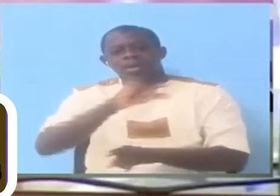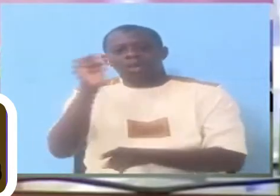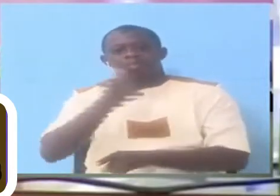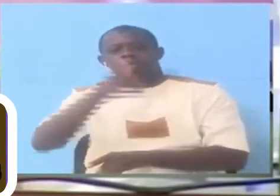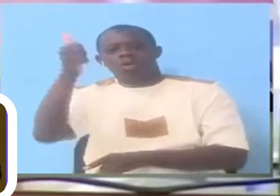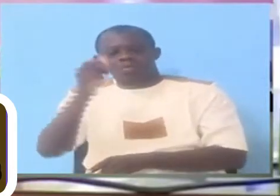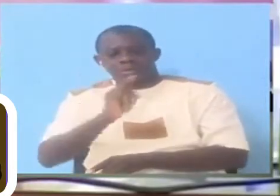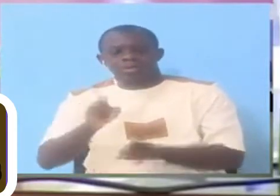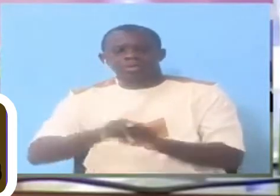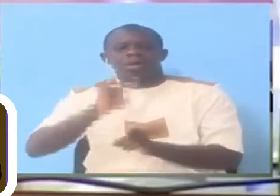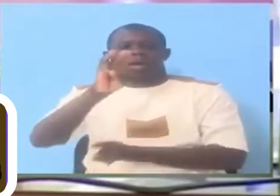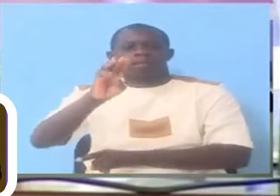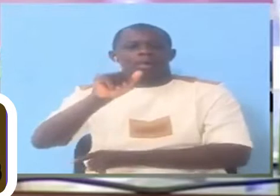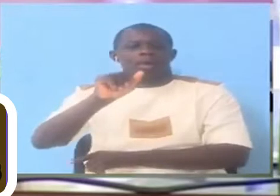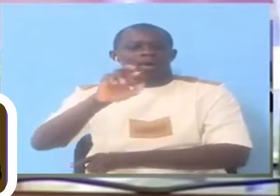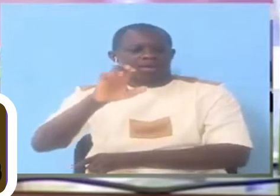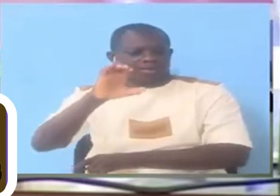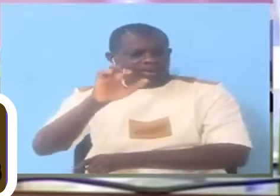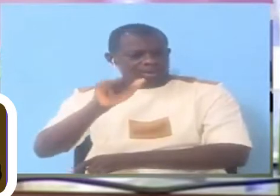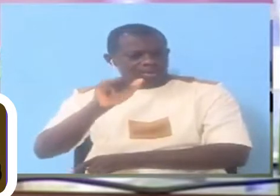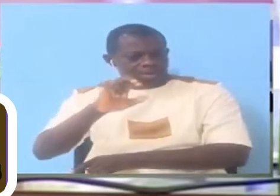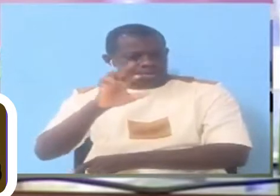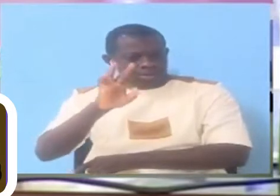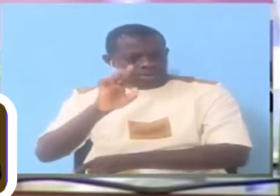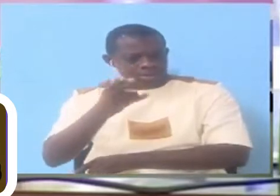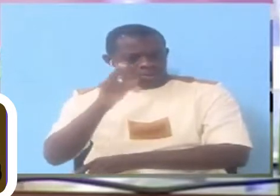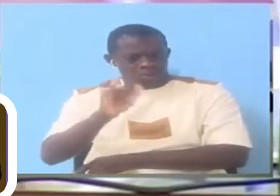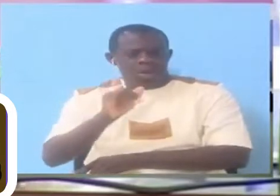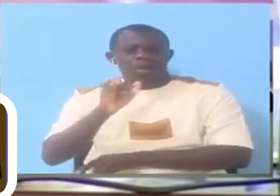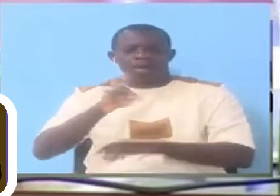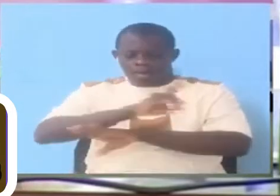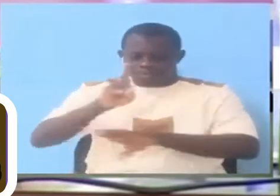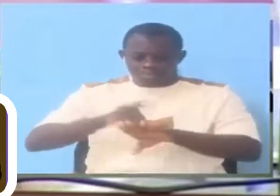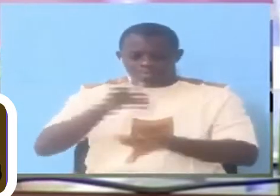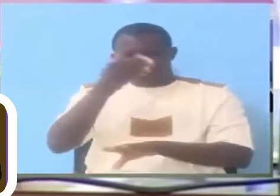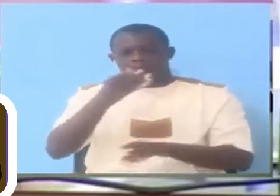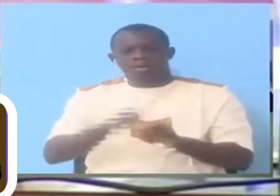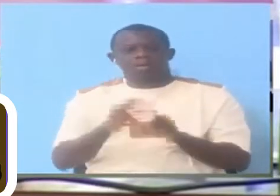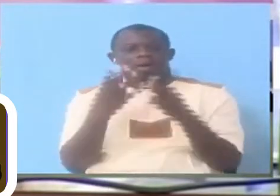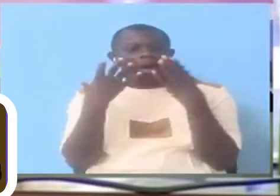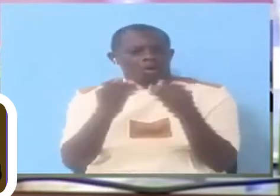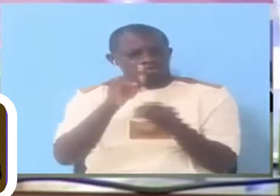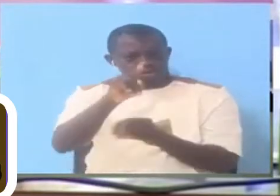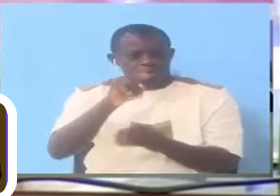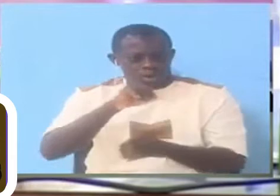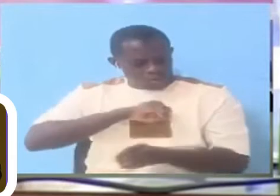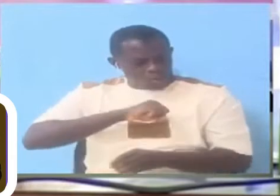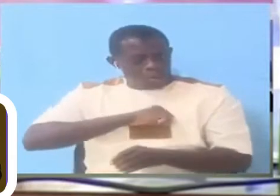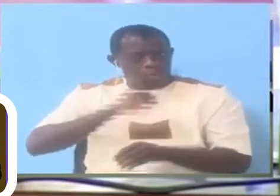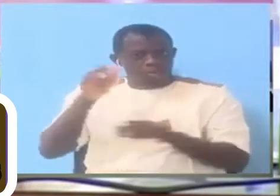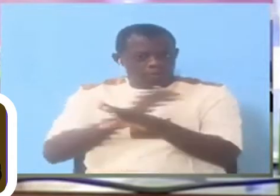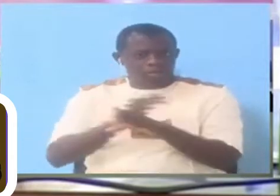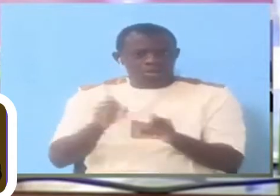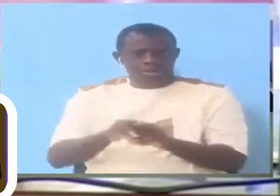as Makati Square. Ñu xamé ko Makati Square. How did you come to be involved with the activities of that